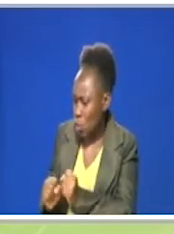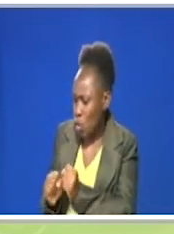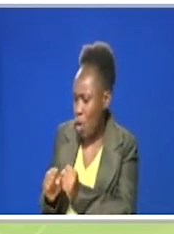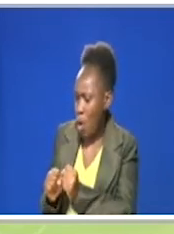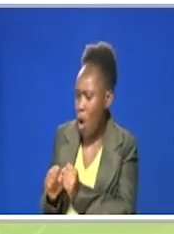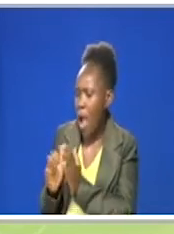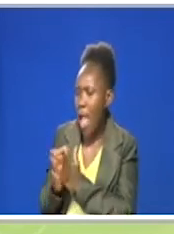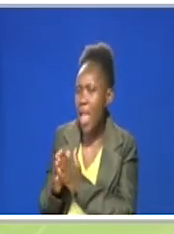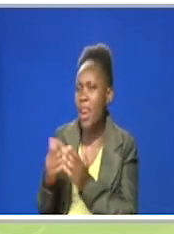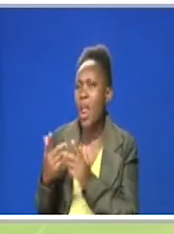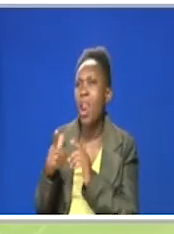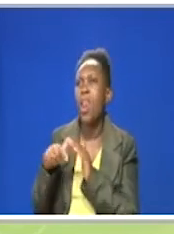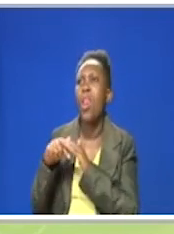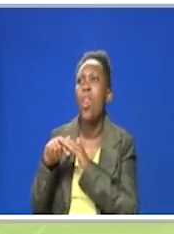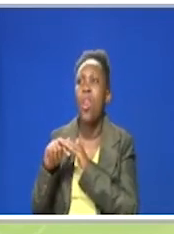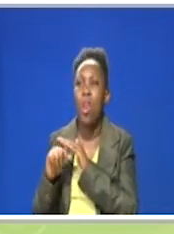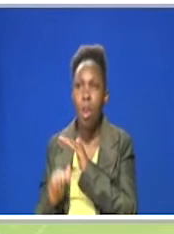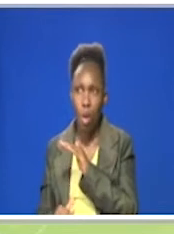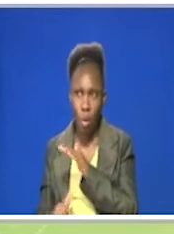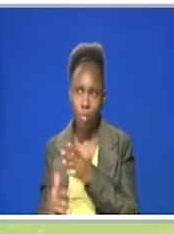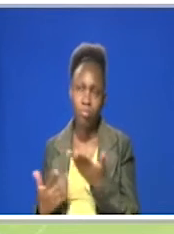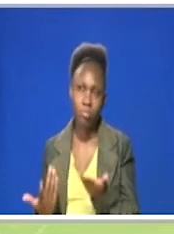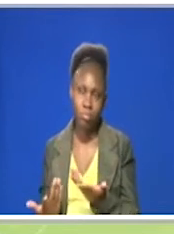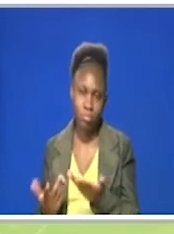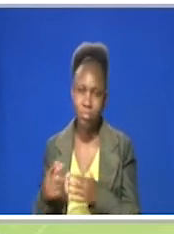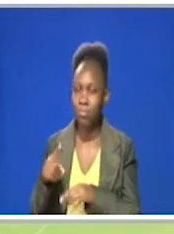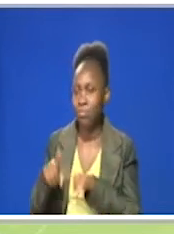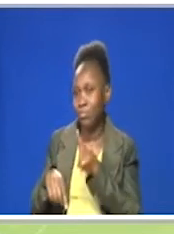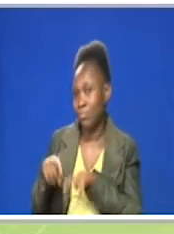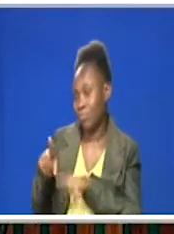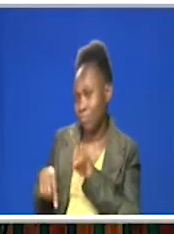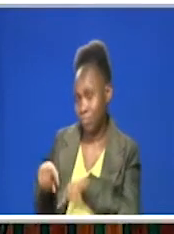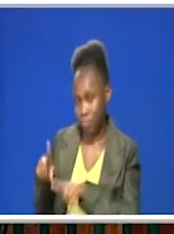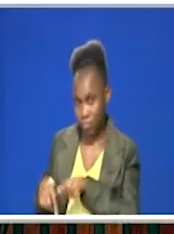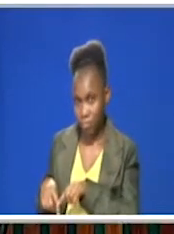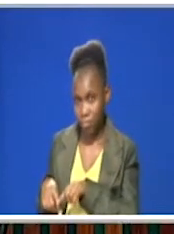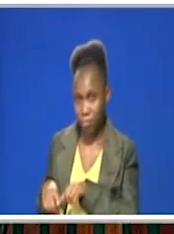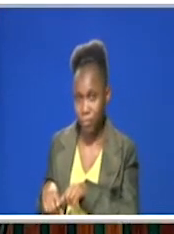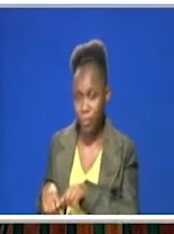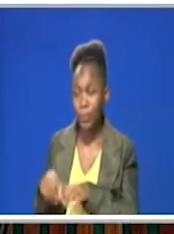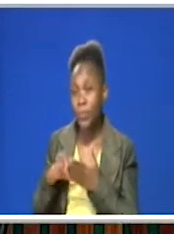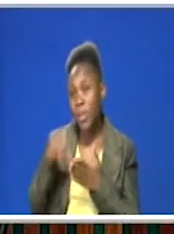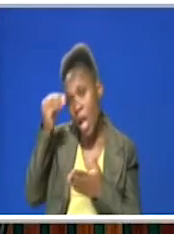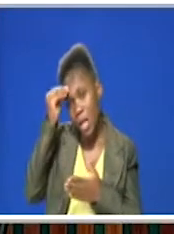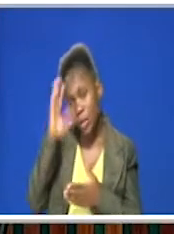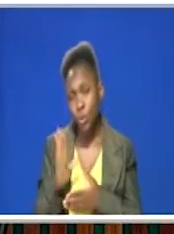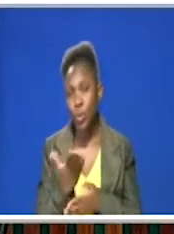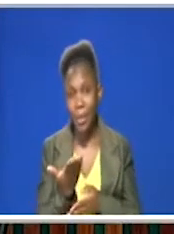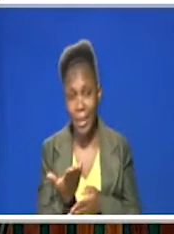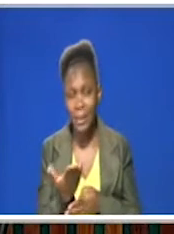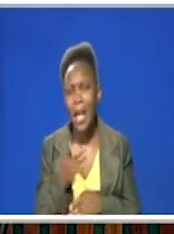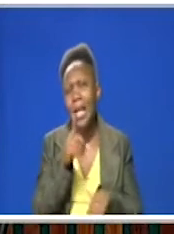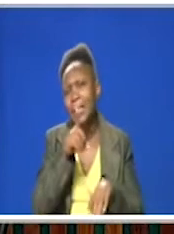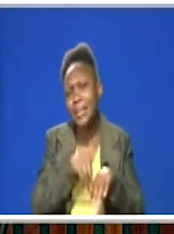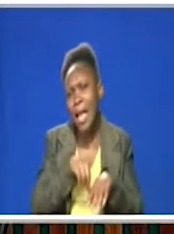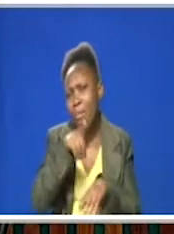of low concentration and a region of high concentration. Dear student, if you